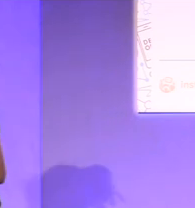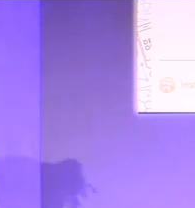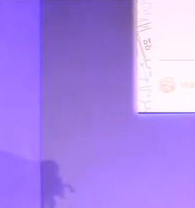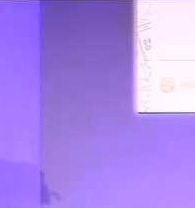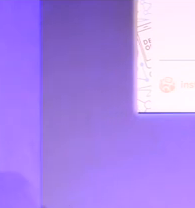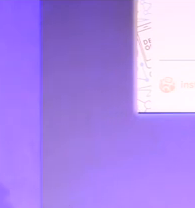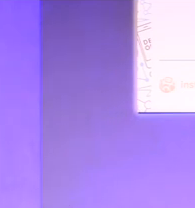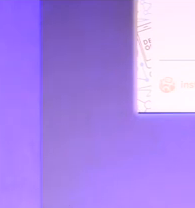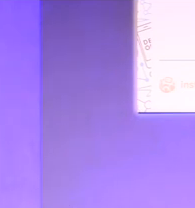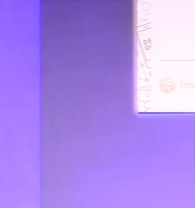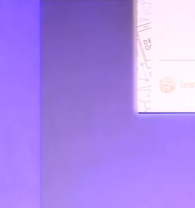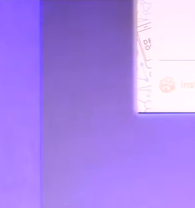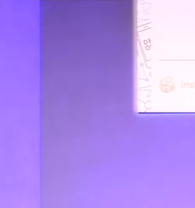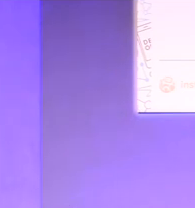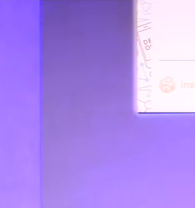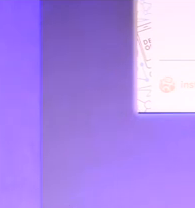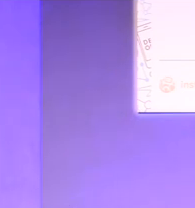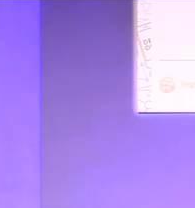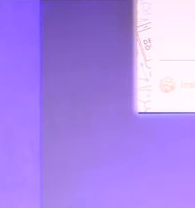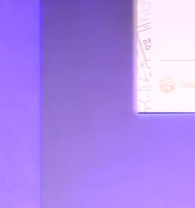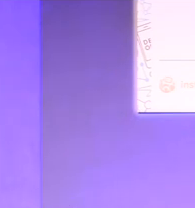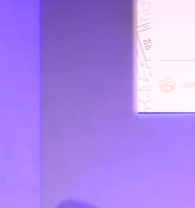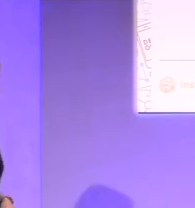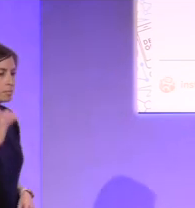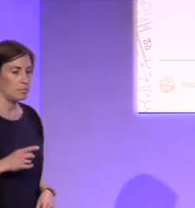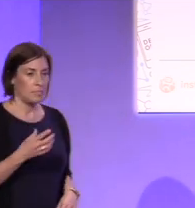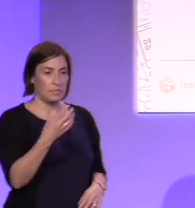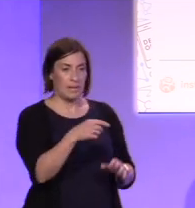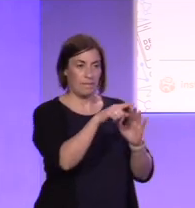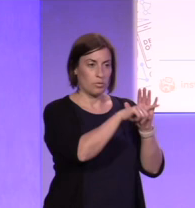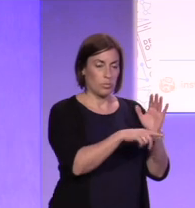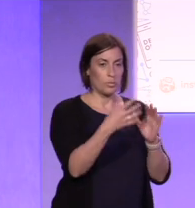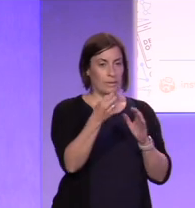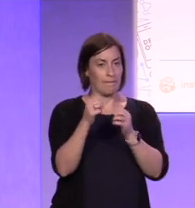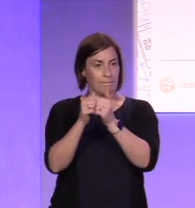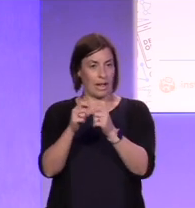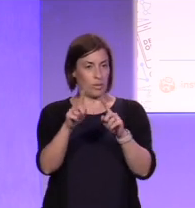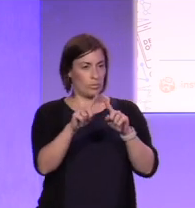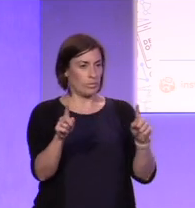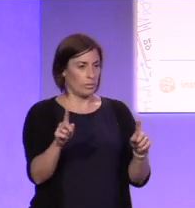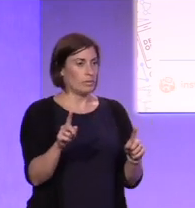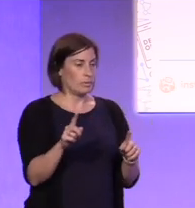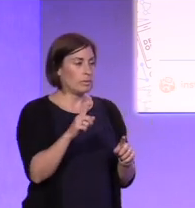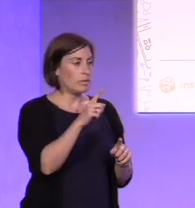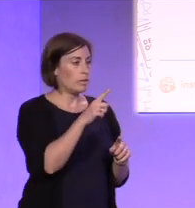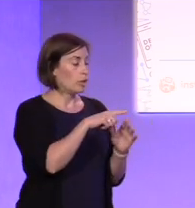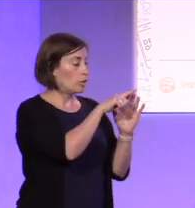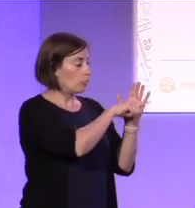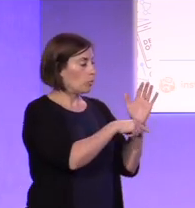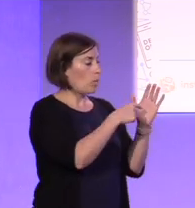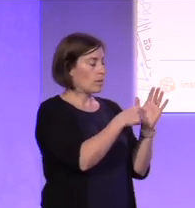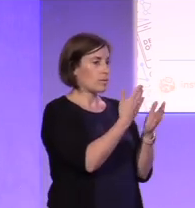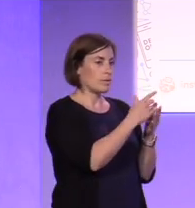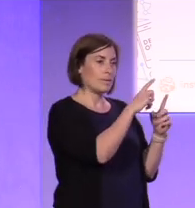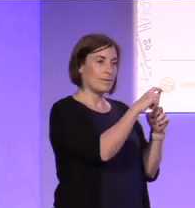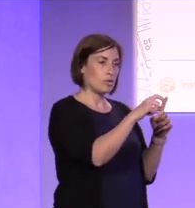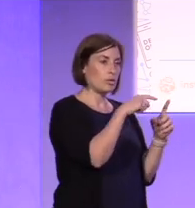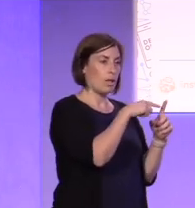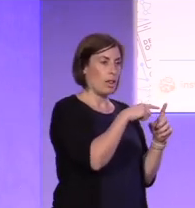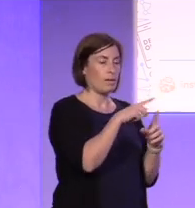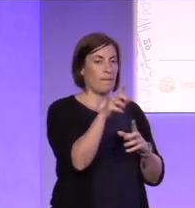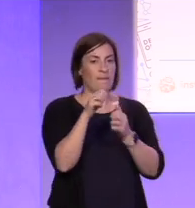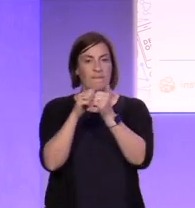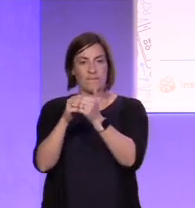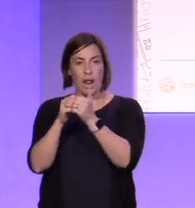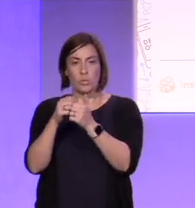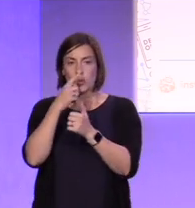Values, though, values are different to rules. If rules are digital, then values are analog. Values you can turn up, you can turn